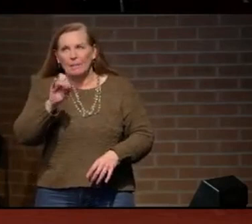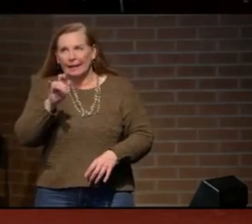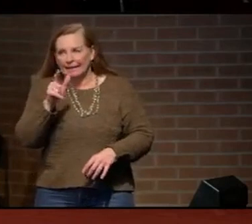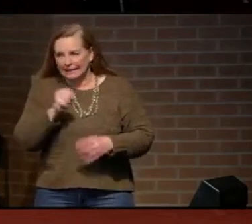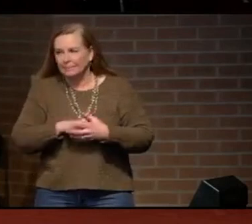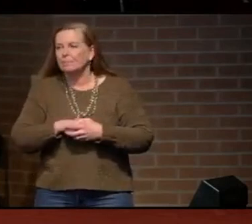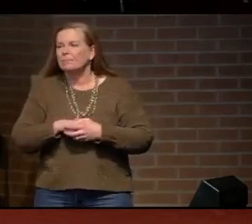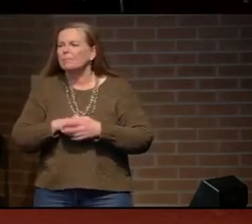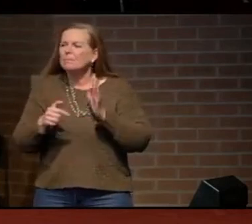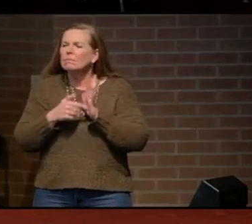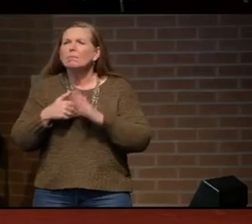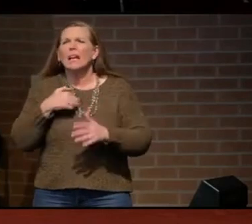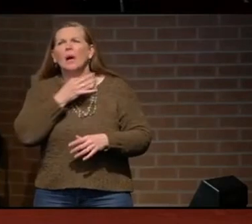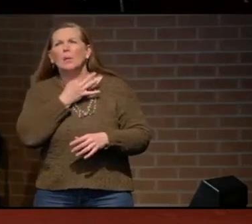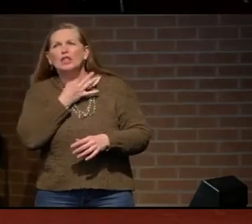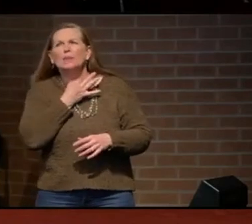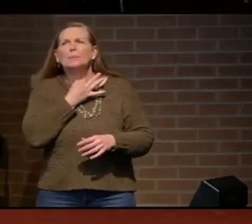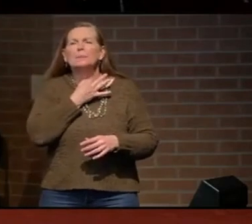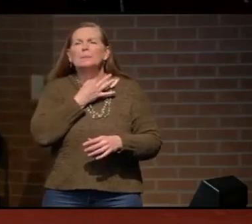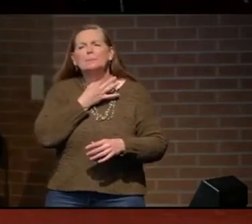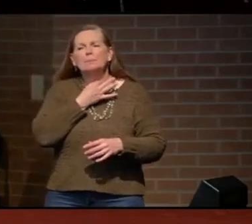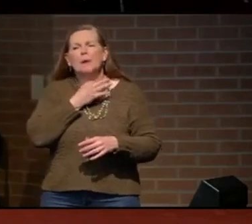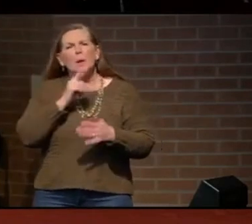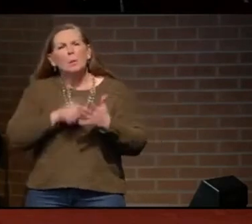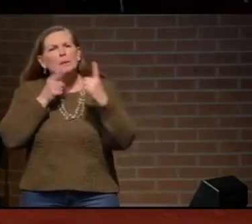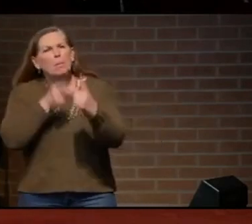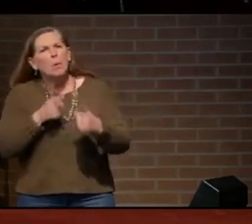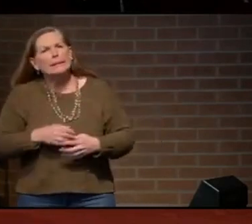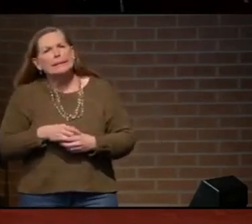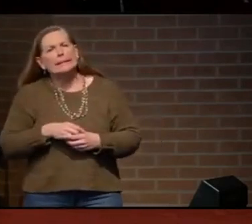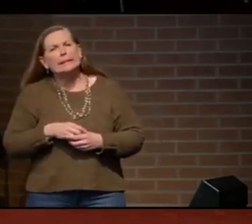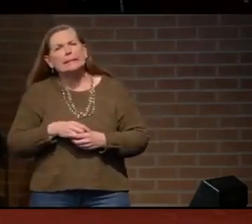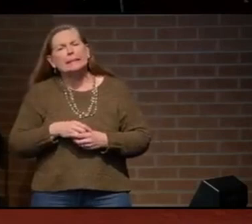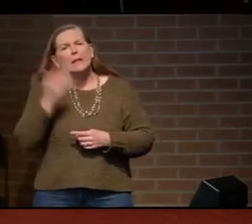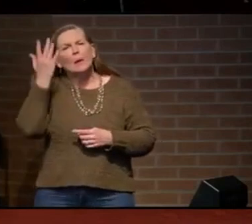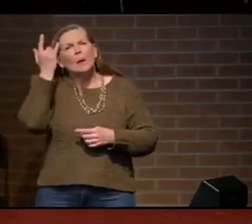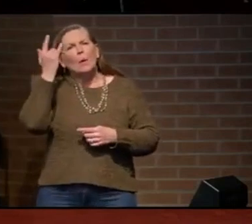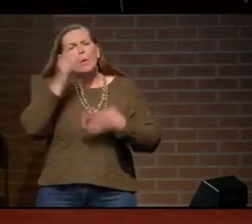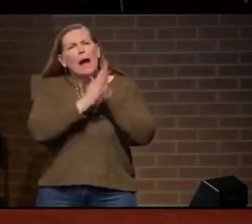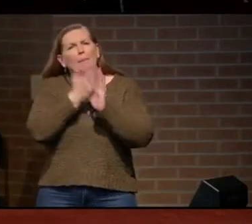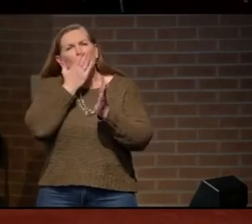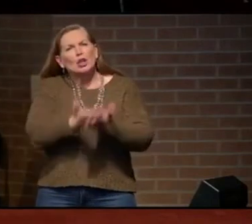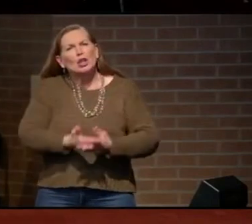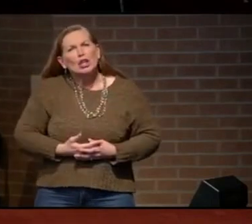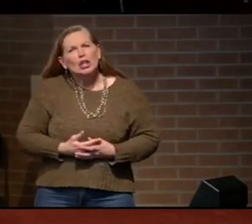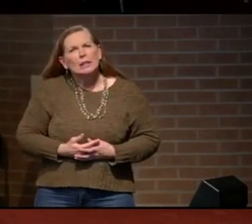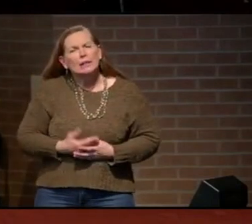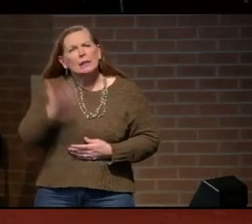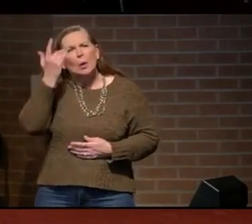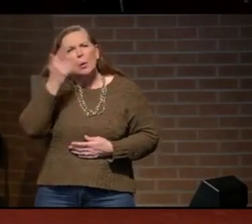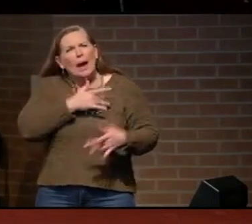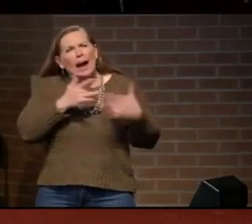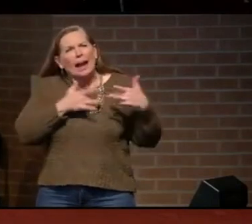says, sometimes I wonder, what's the point? Why be good? Why